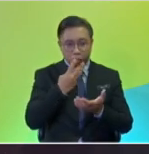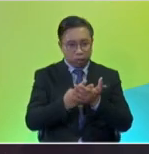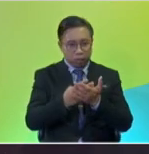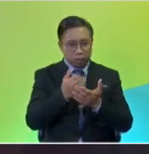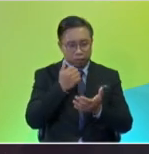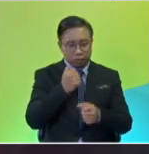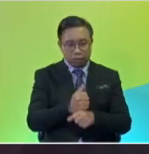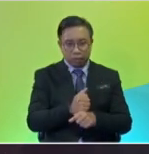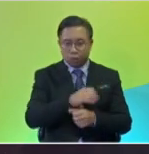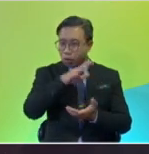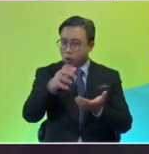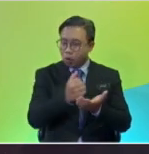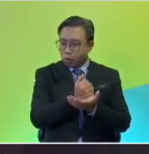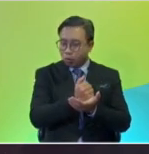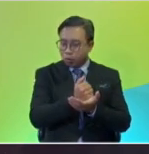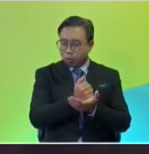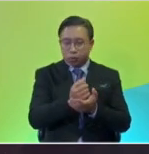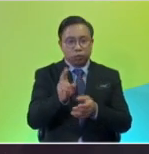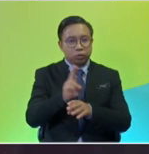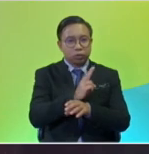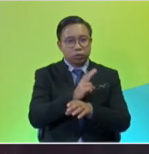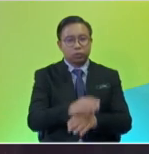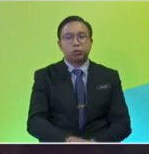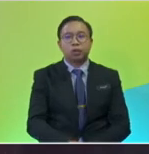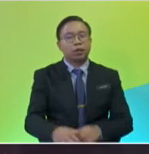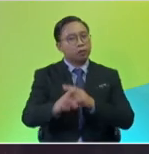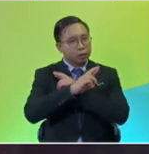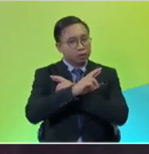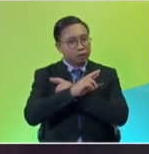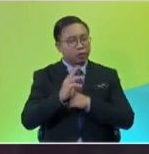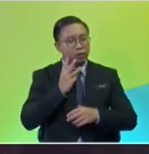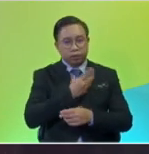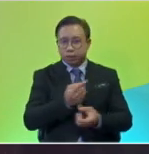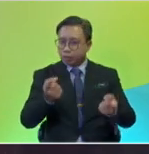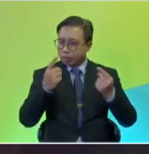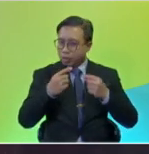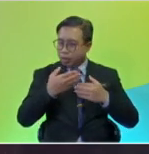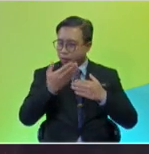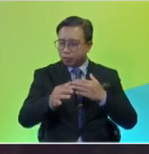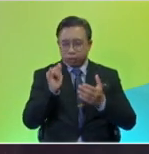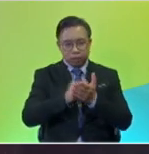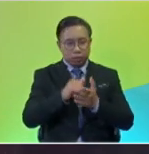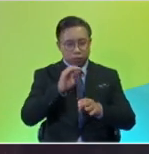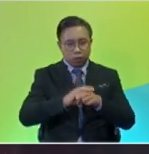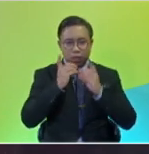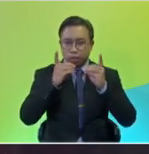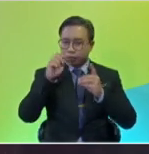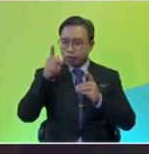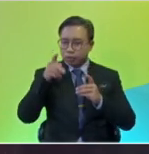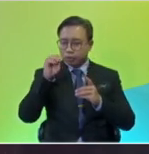you did so well, all of you deserve a short break. You can take a short break. Be back to you after this, only on EduwebTV